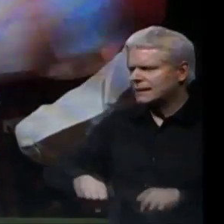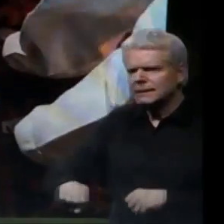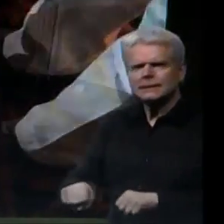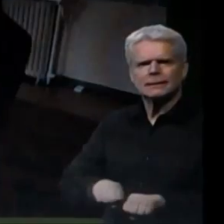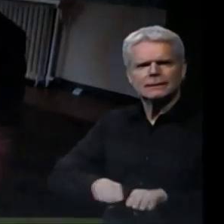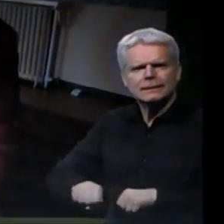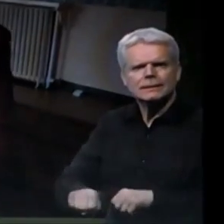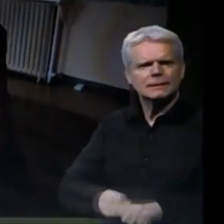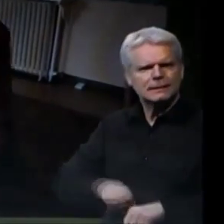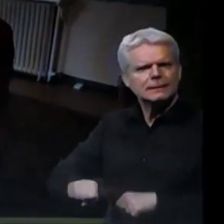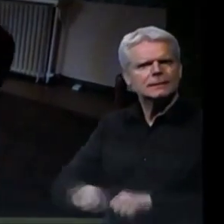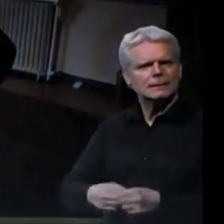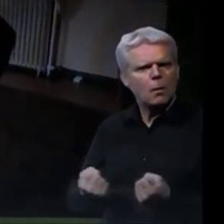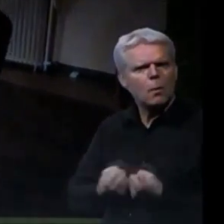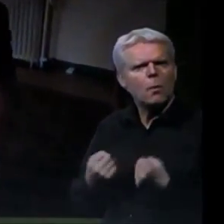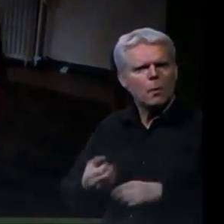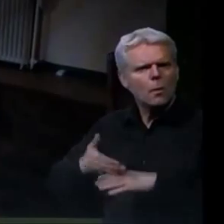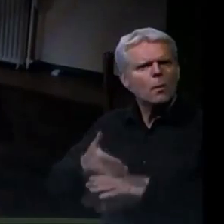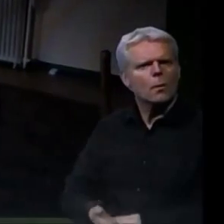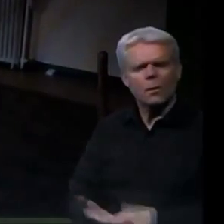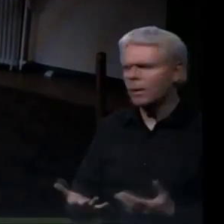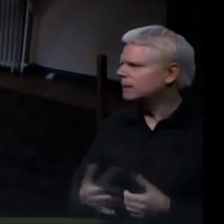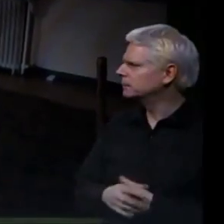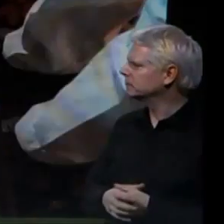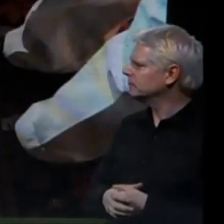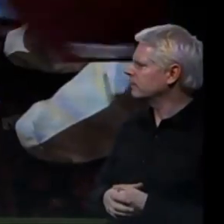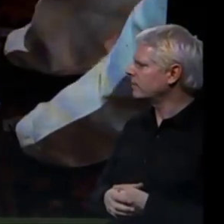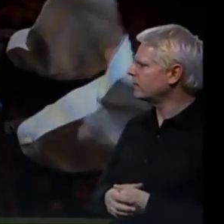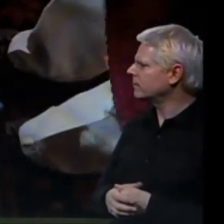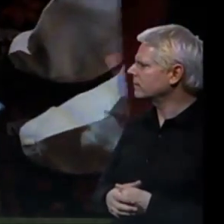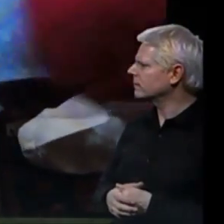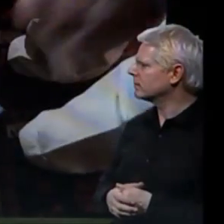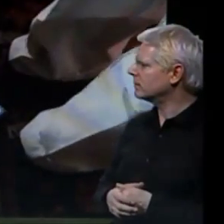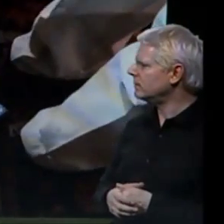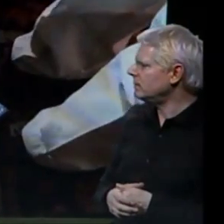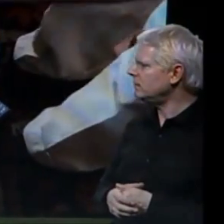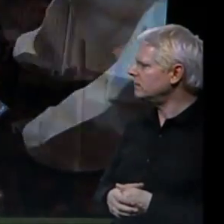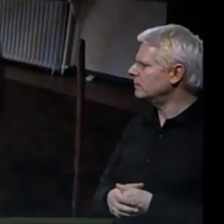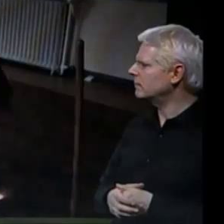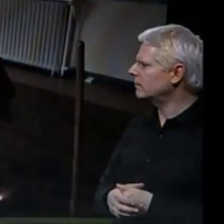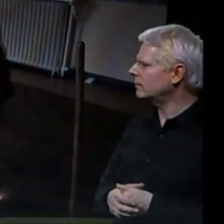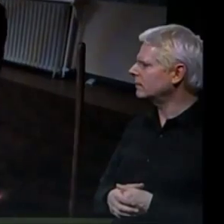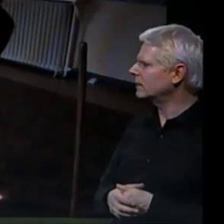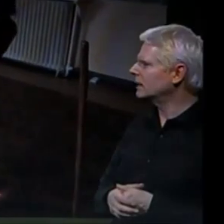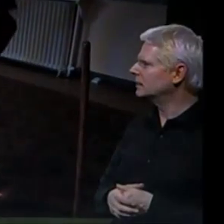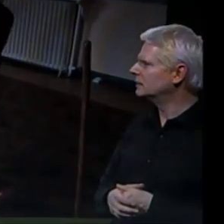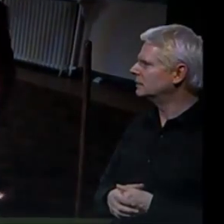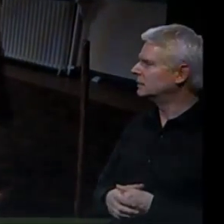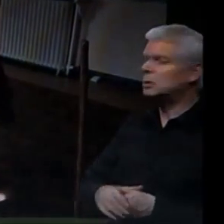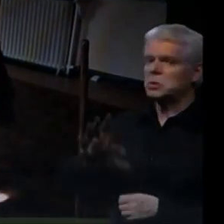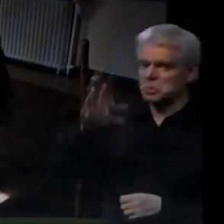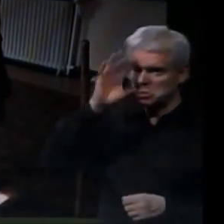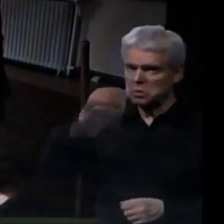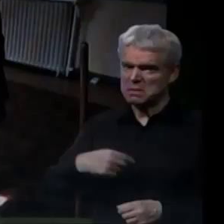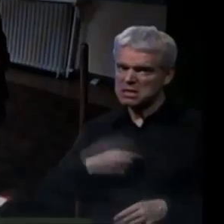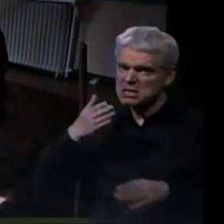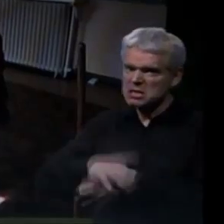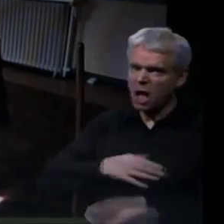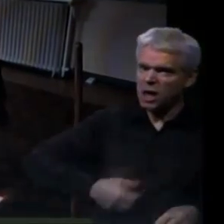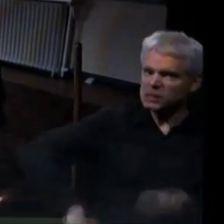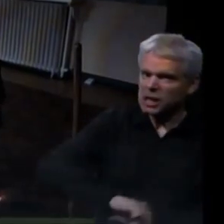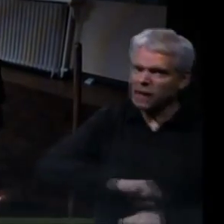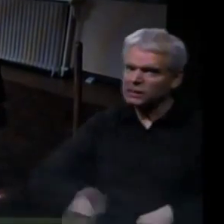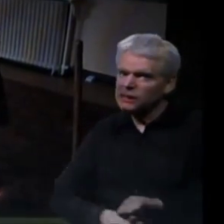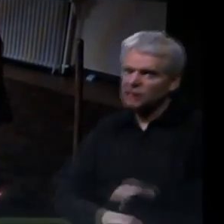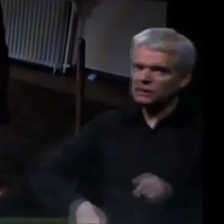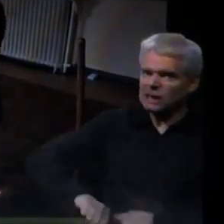vigorously. All right, Lionel, I'm doing it quite vigorously. Now, what you would very quickly get here would be blisters